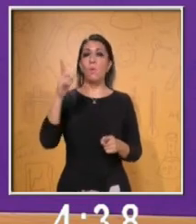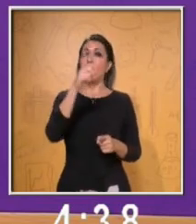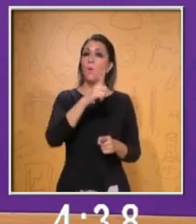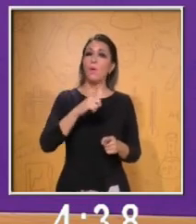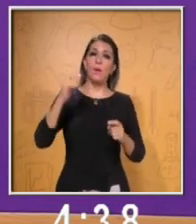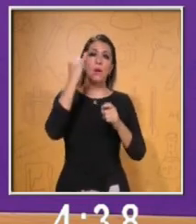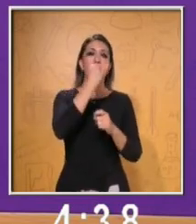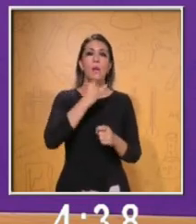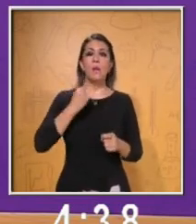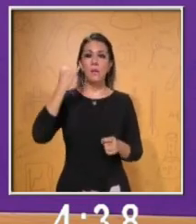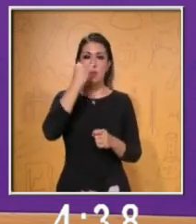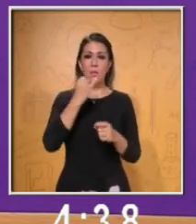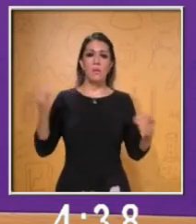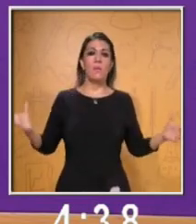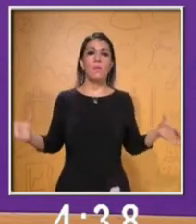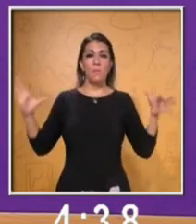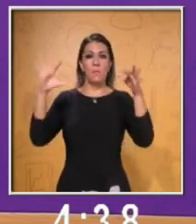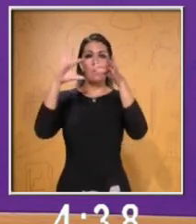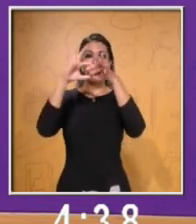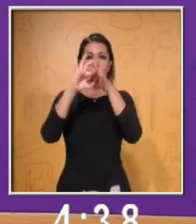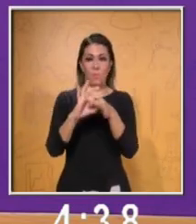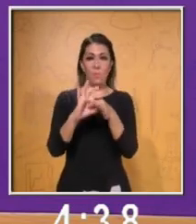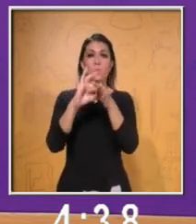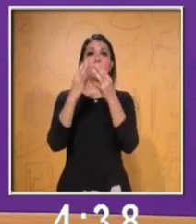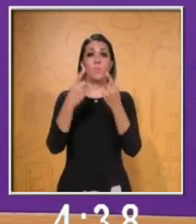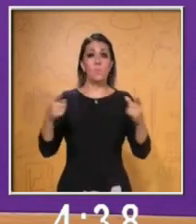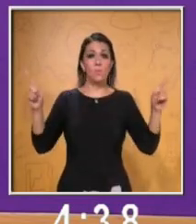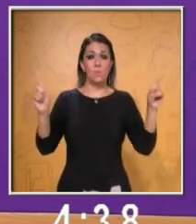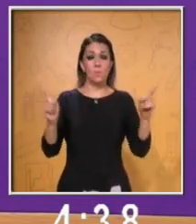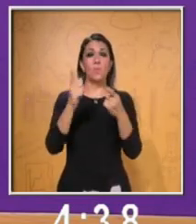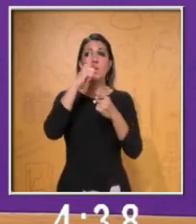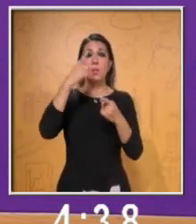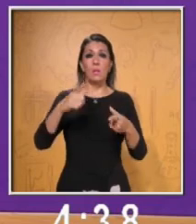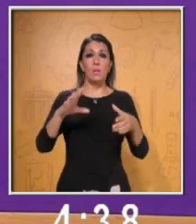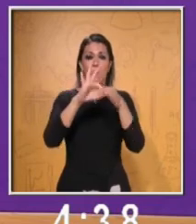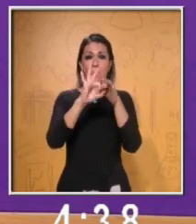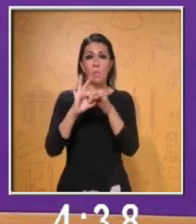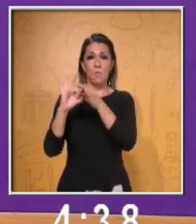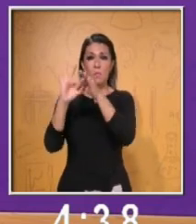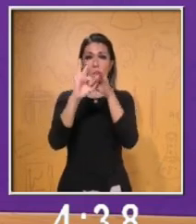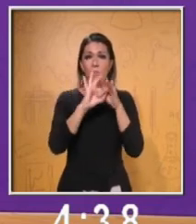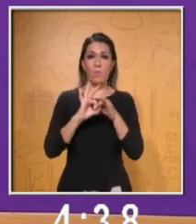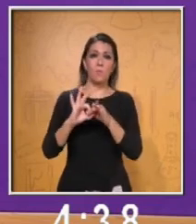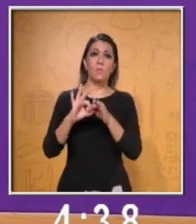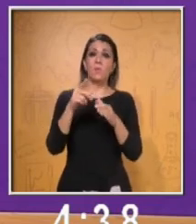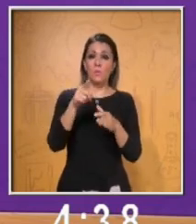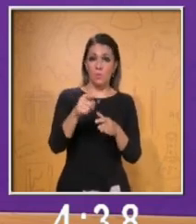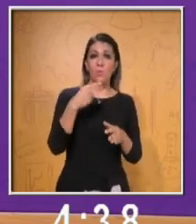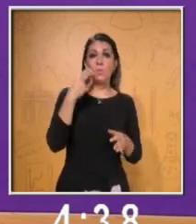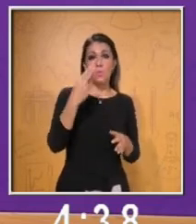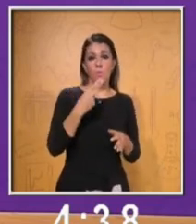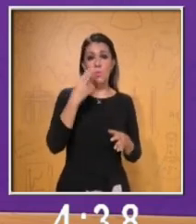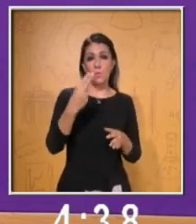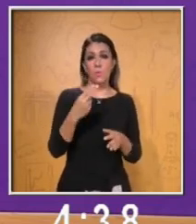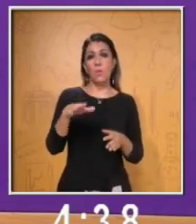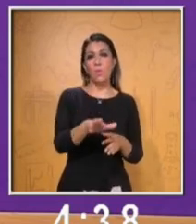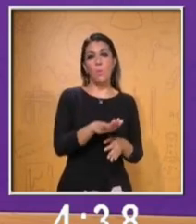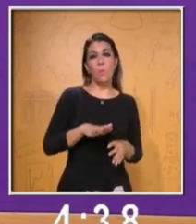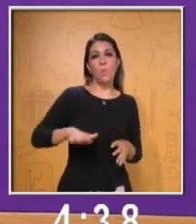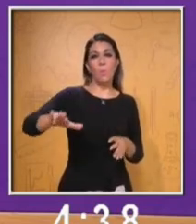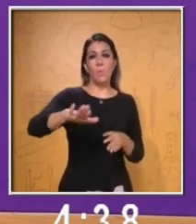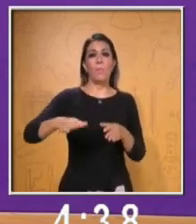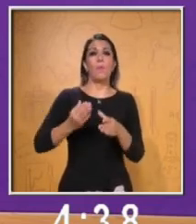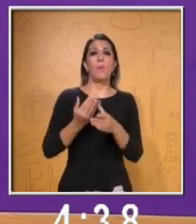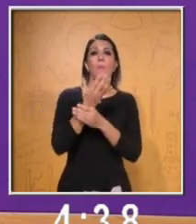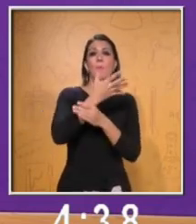ambos se relacionan. Es un tema muy interesante y esto te puede servir como una base para hacer tu presentación oral porque